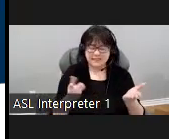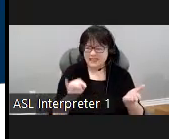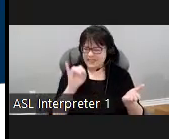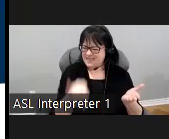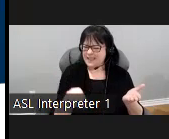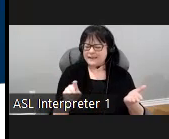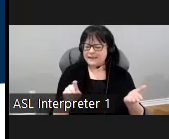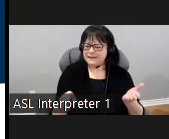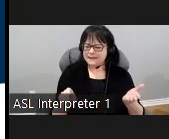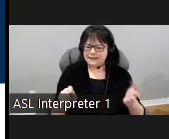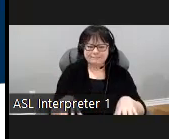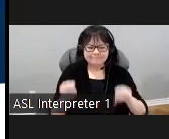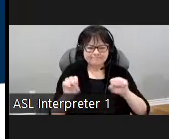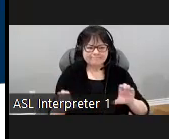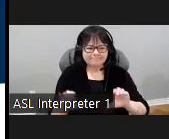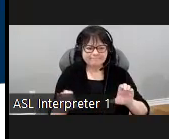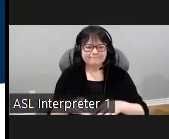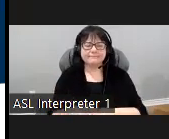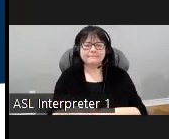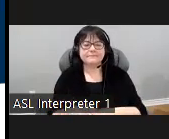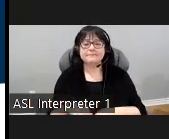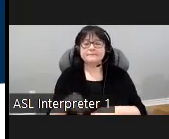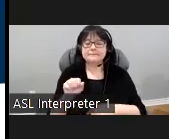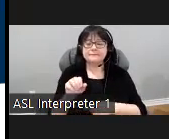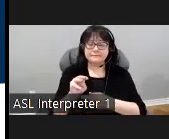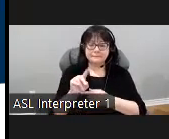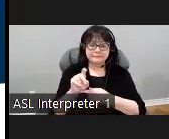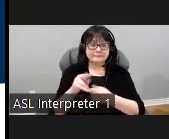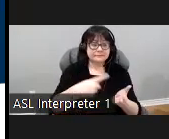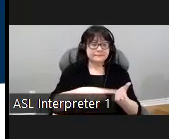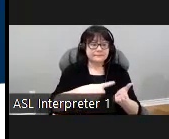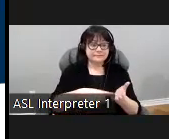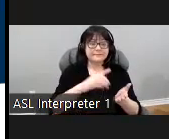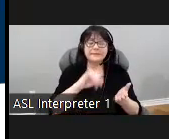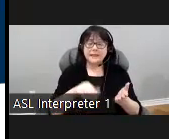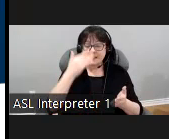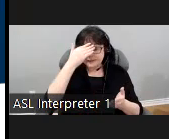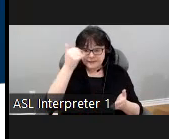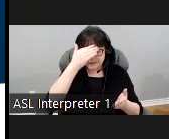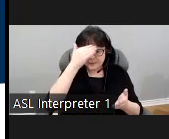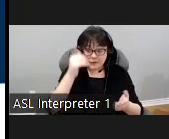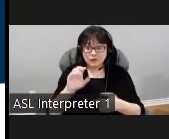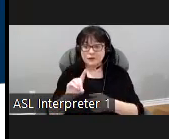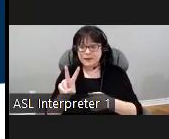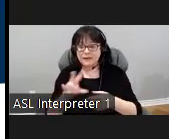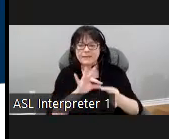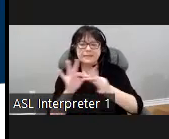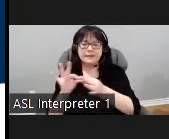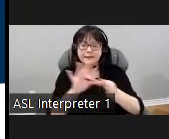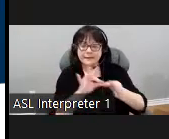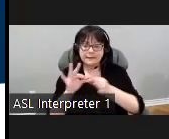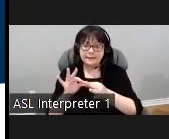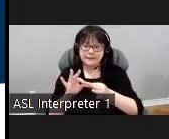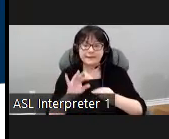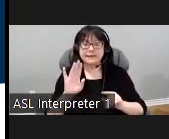between dementia and domestic violence. It is under-recognized and incompletely understood. It is not